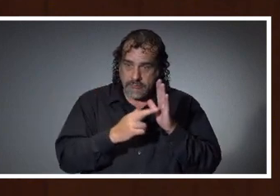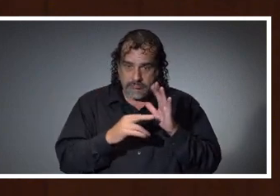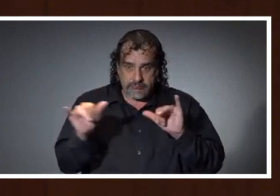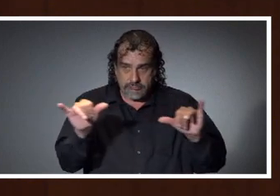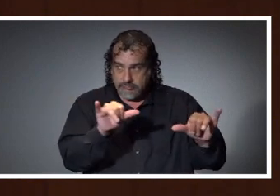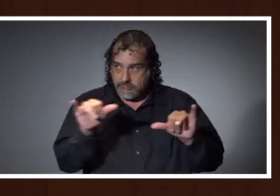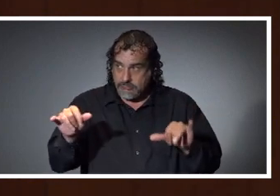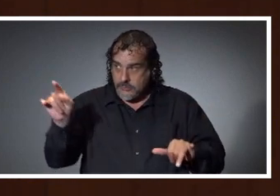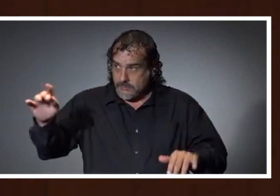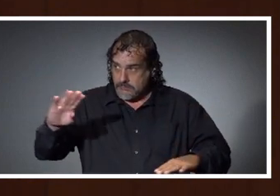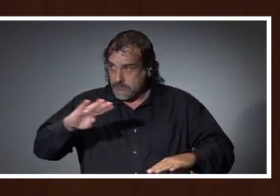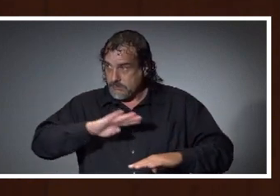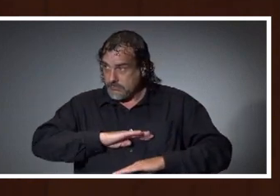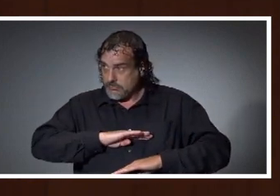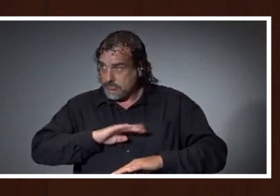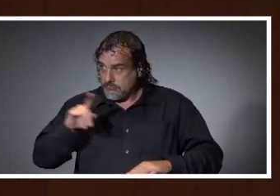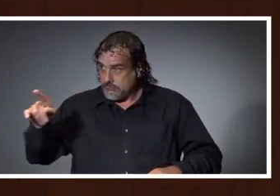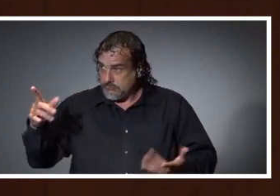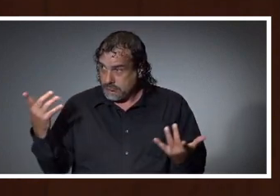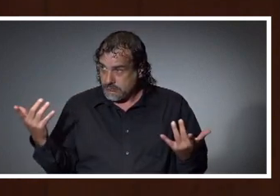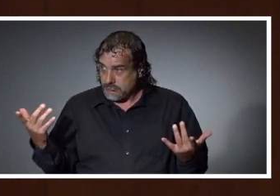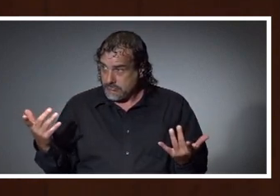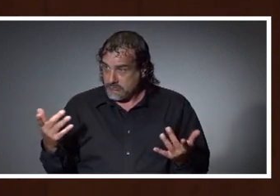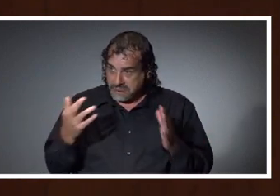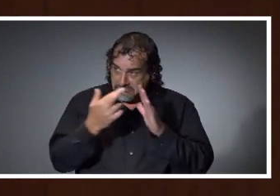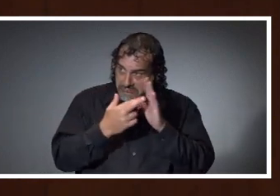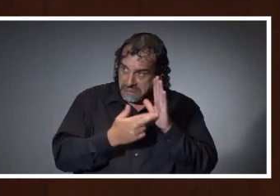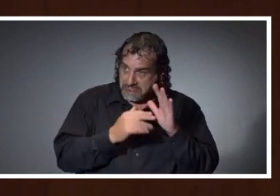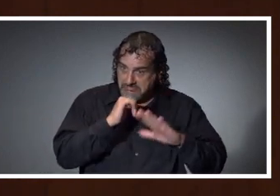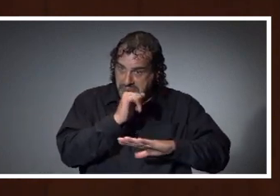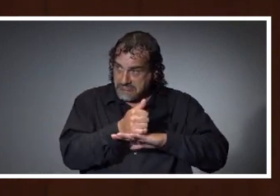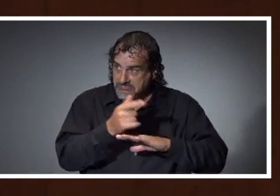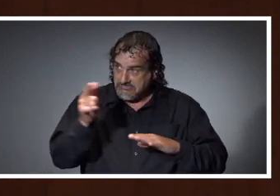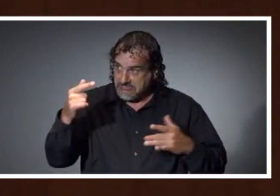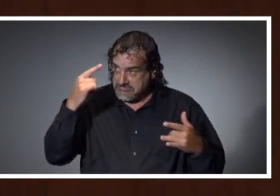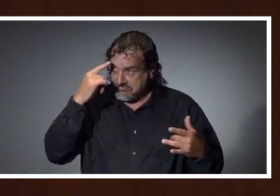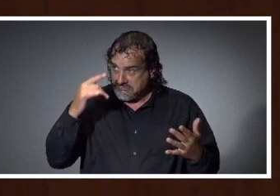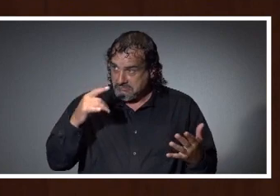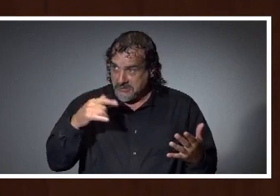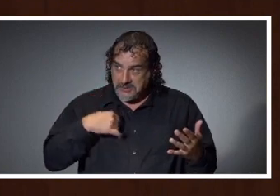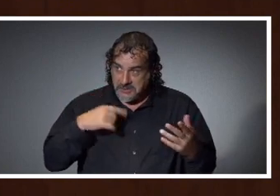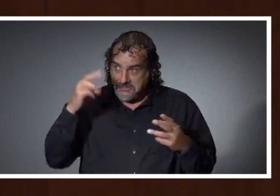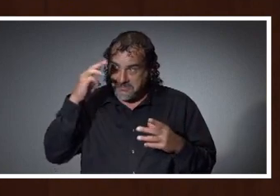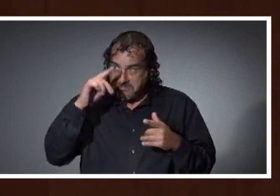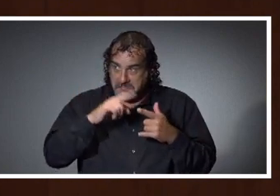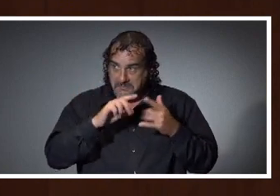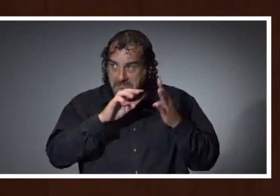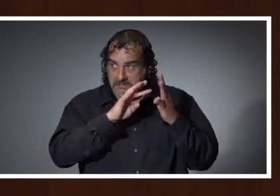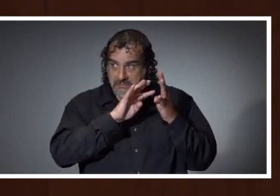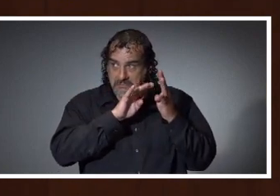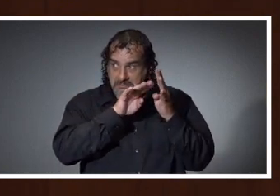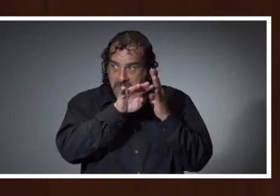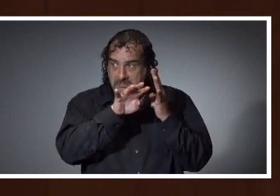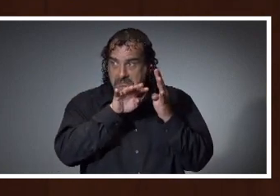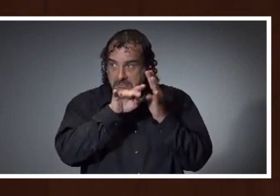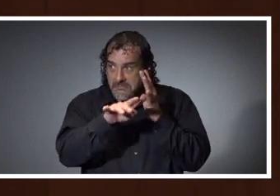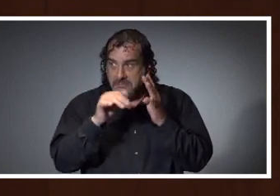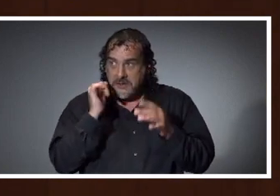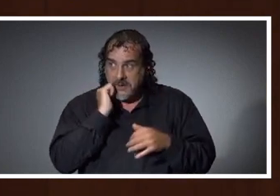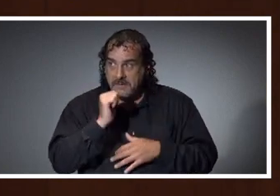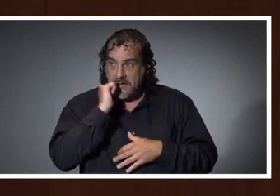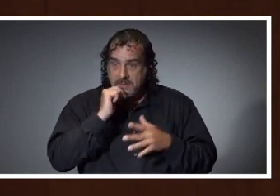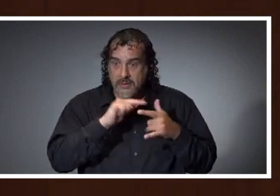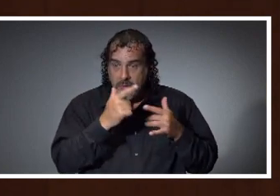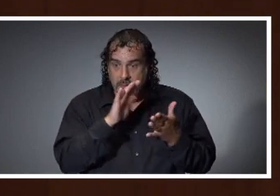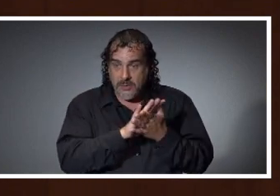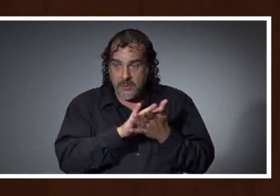Are you satisfied with that kind of protocol and that situation? Are you concerned that this is just going to keep happening every day, one school after